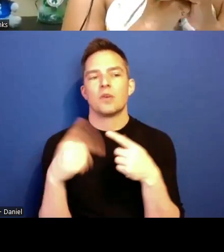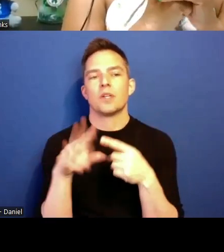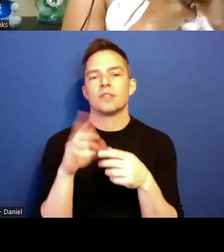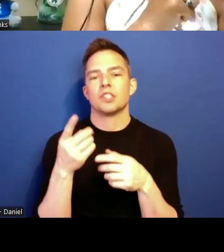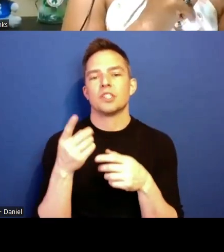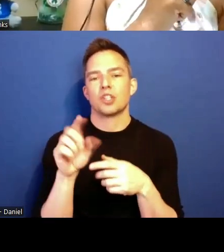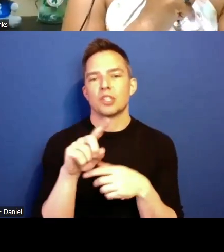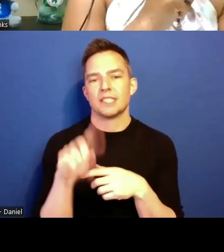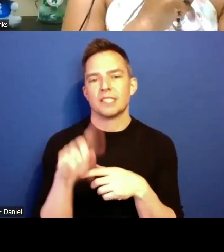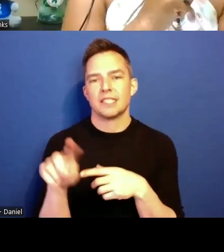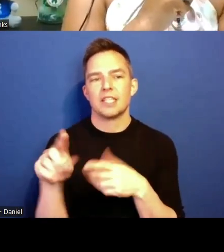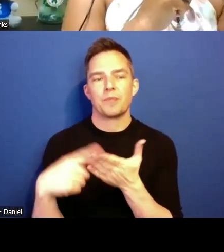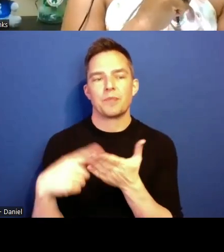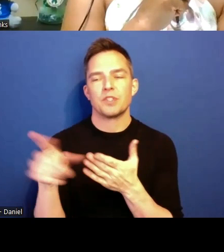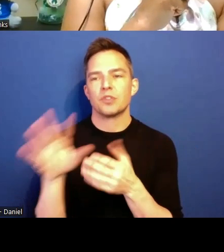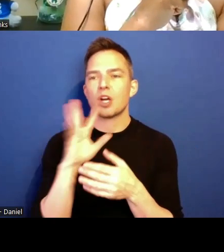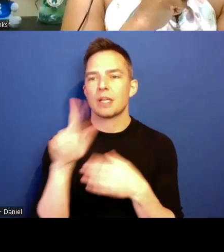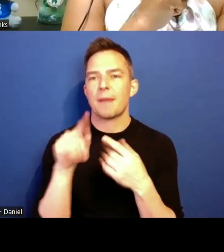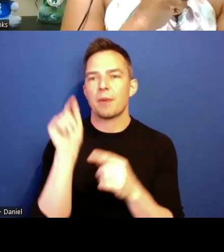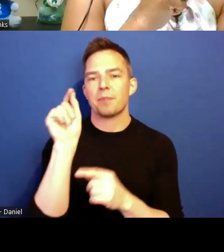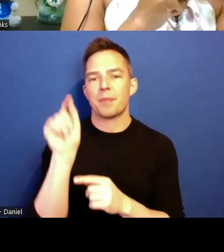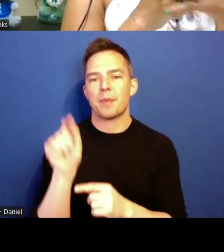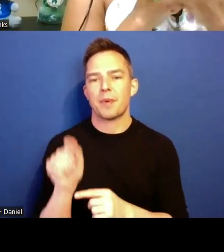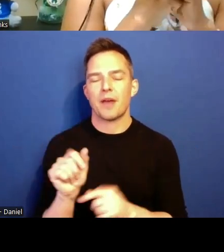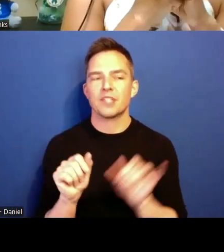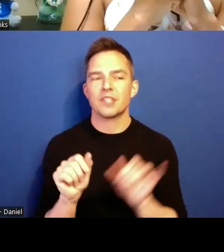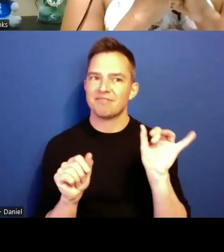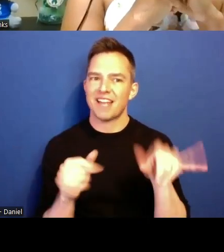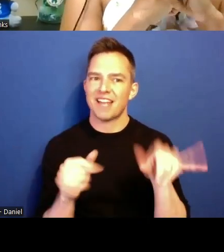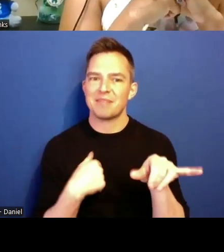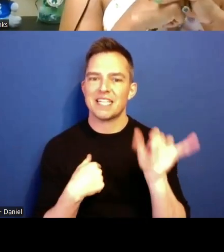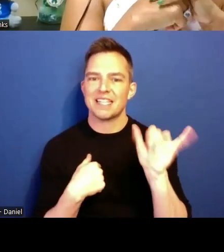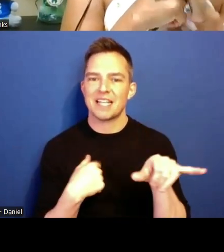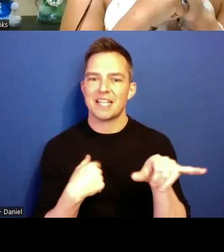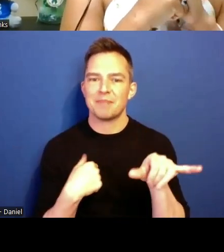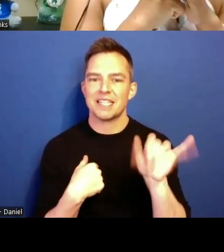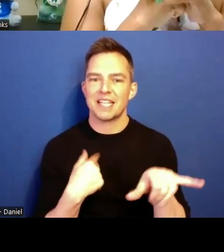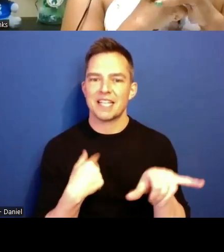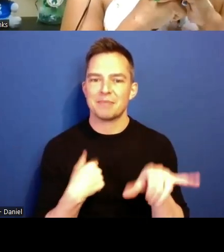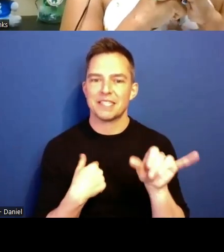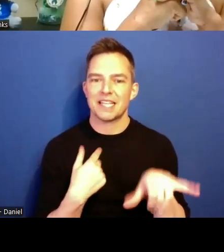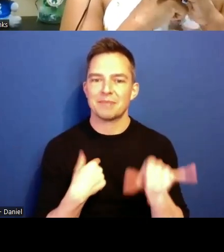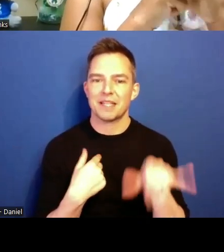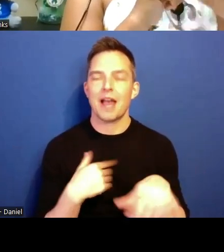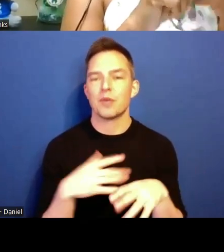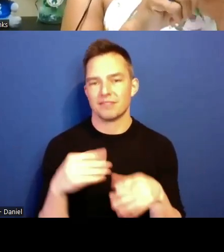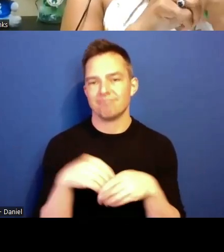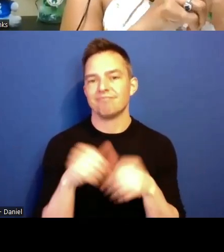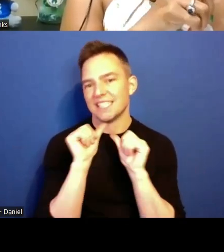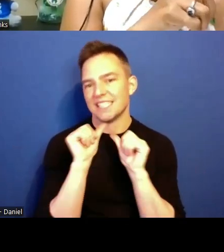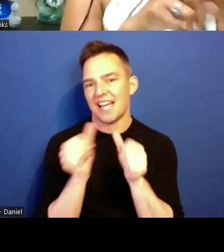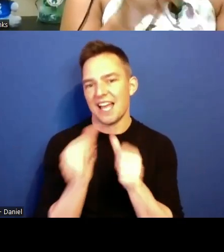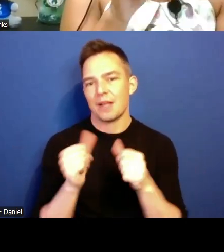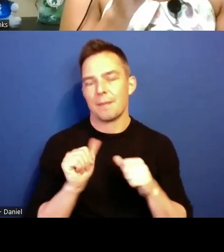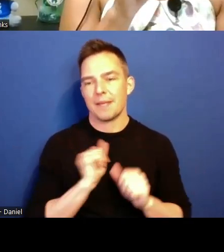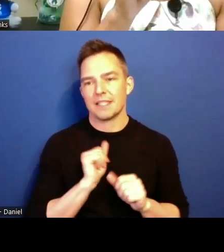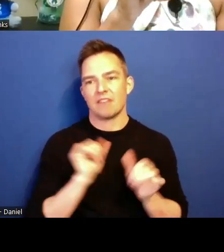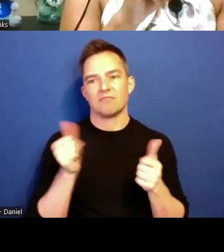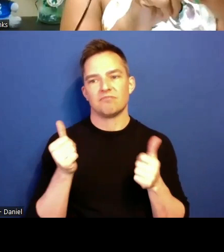on some bullet points. I was like, that's me, that was me, that was me. I was in denial. I was in